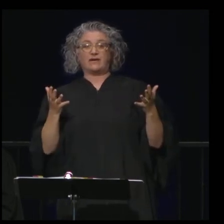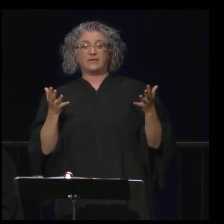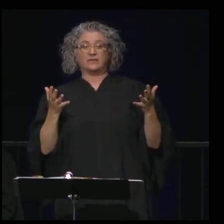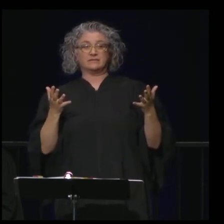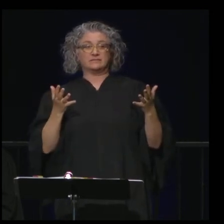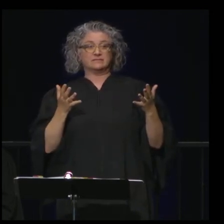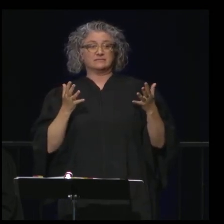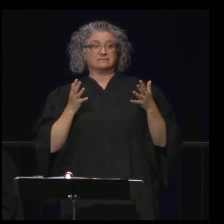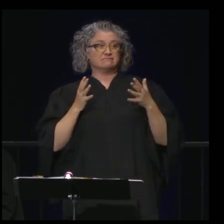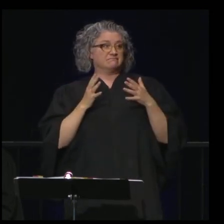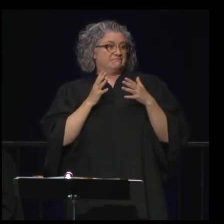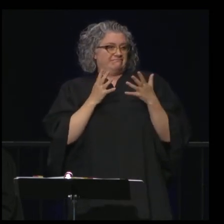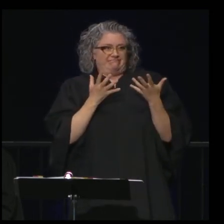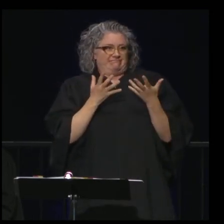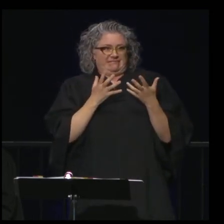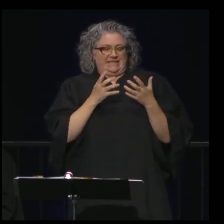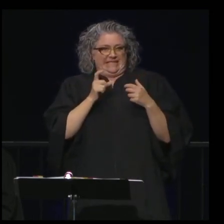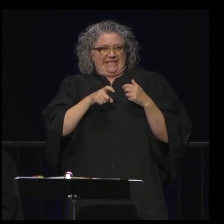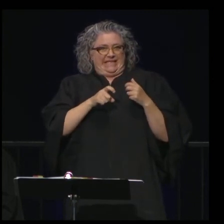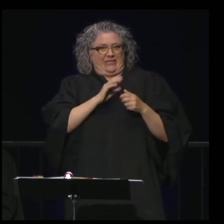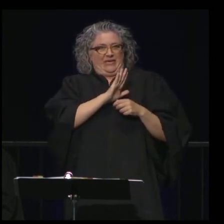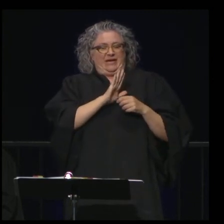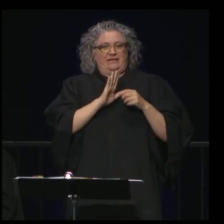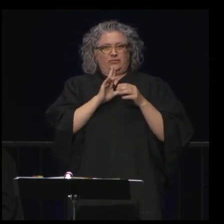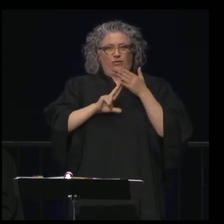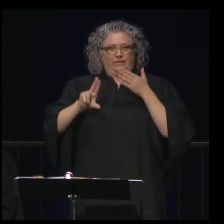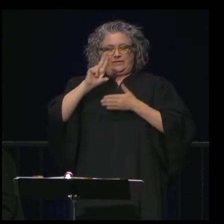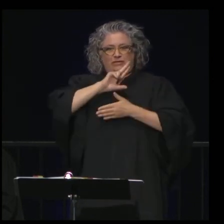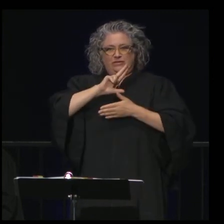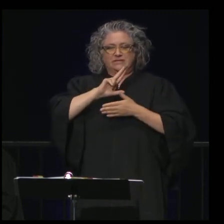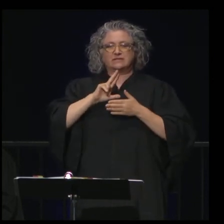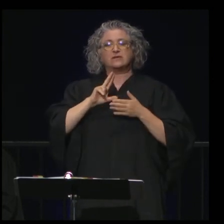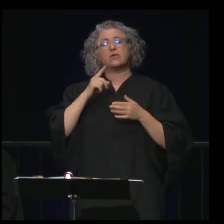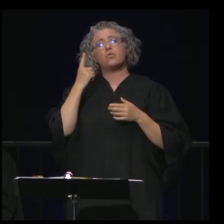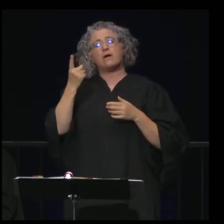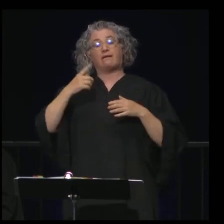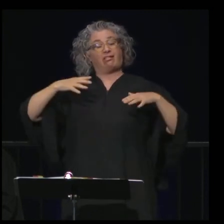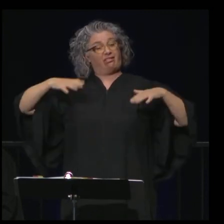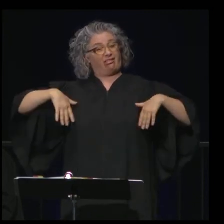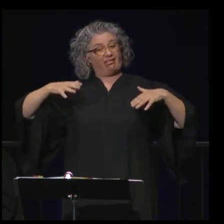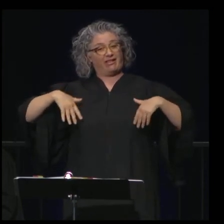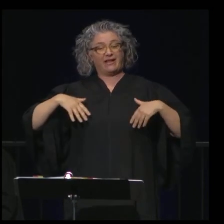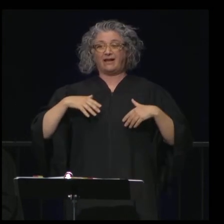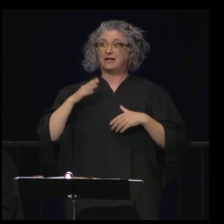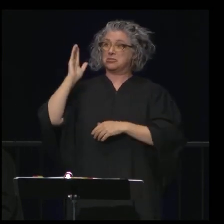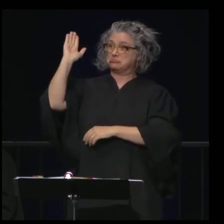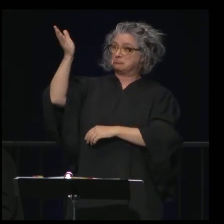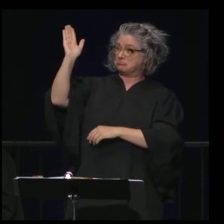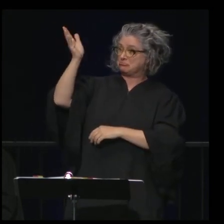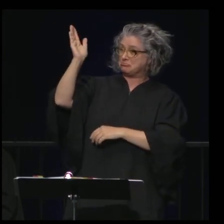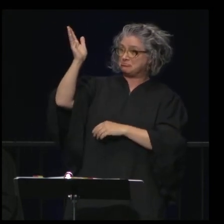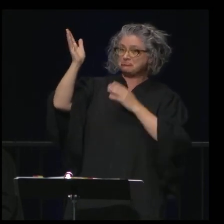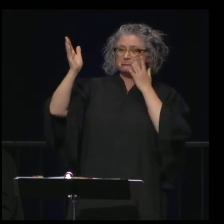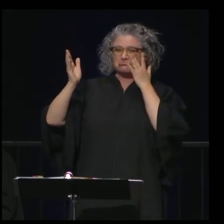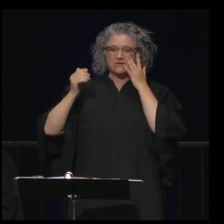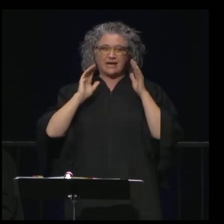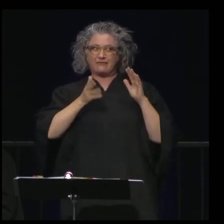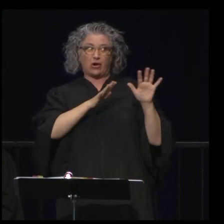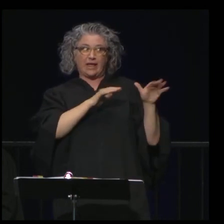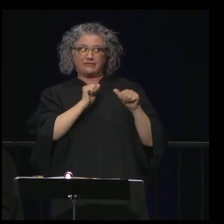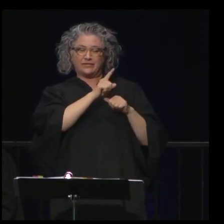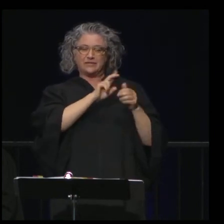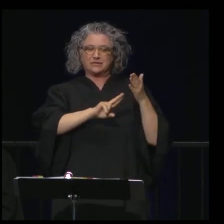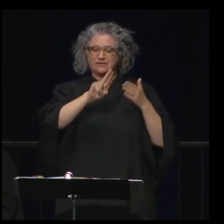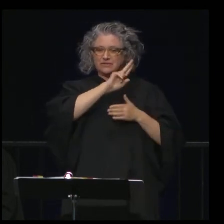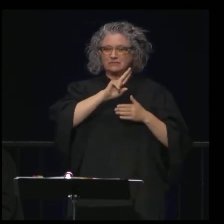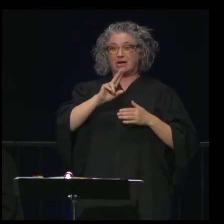great university. Perhaps the one thing I have not done is give a convocation speech, but there is a first time